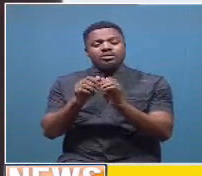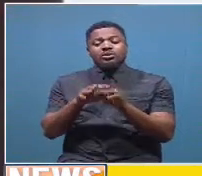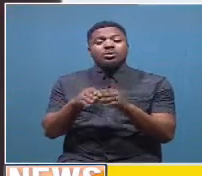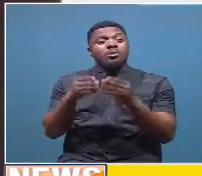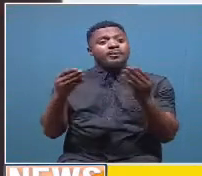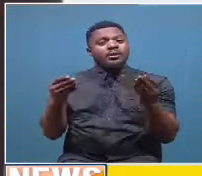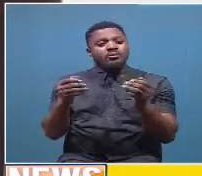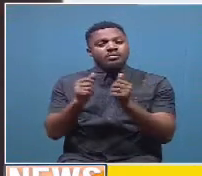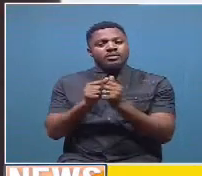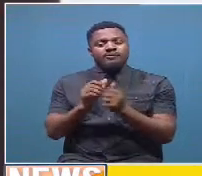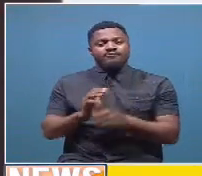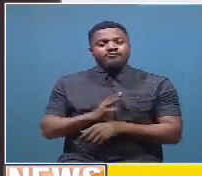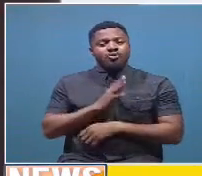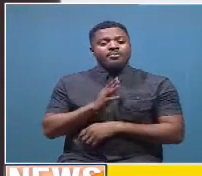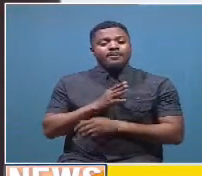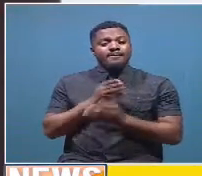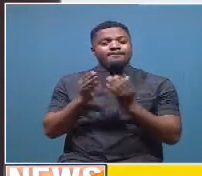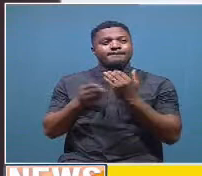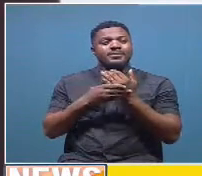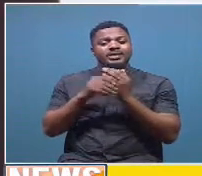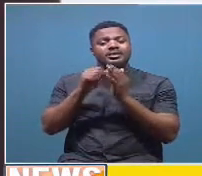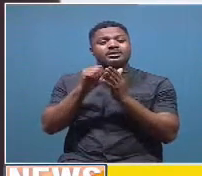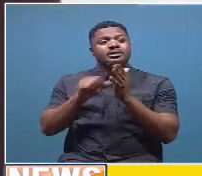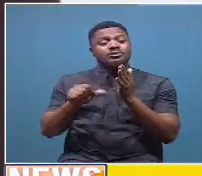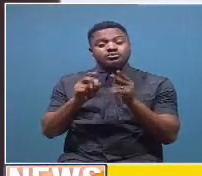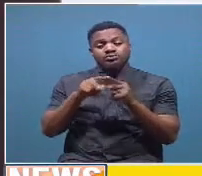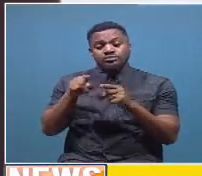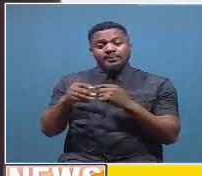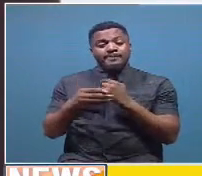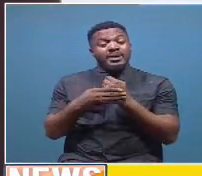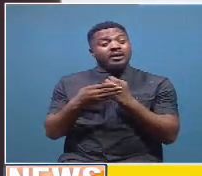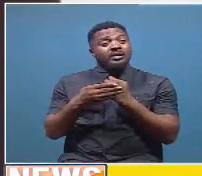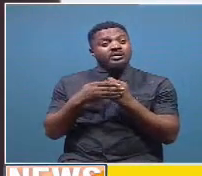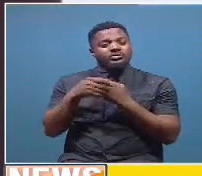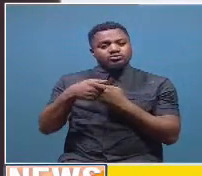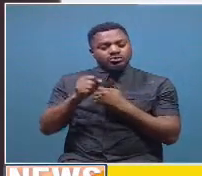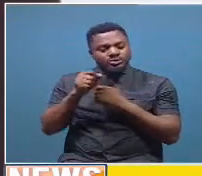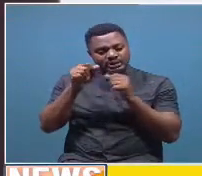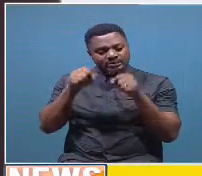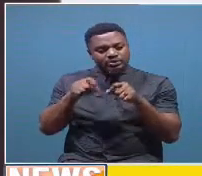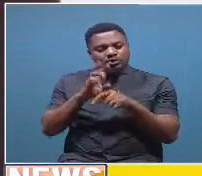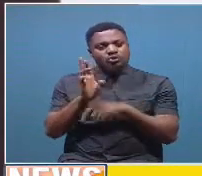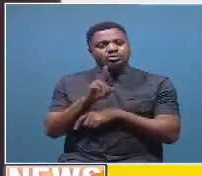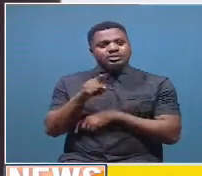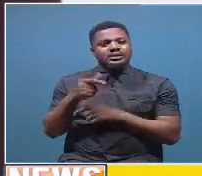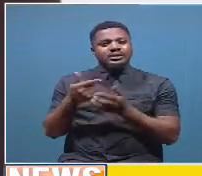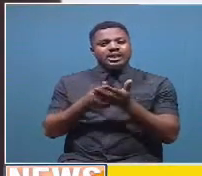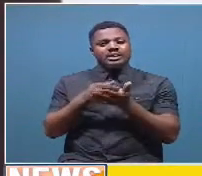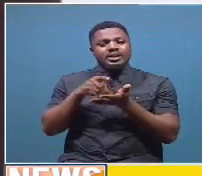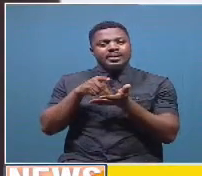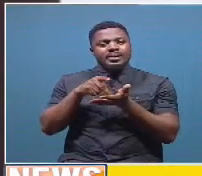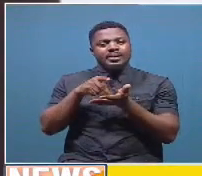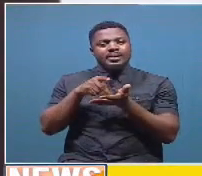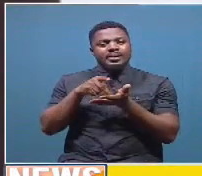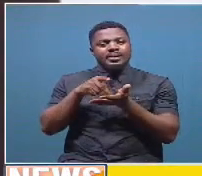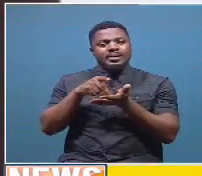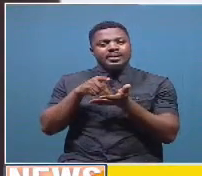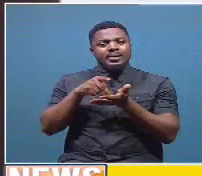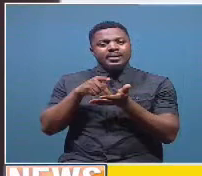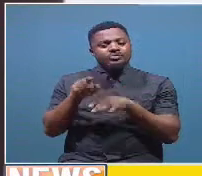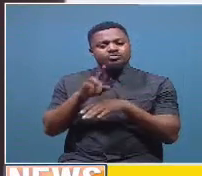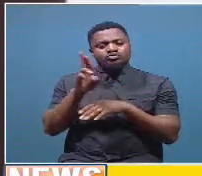opening of formal bank accounts, so the banks should be able to use the Ghana Pay platform